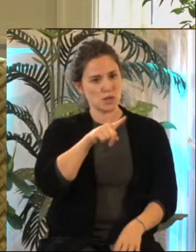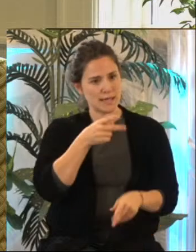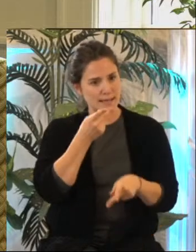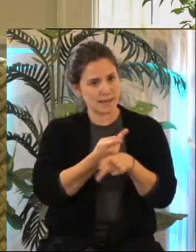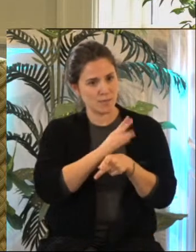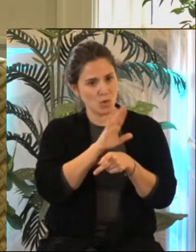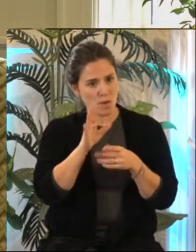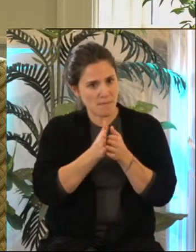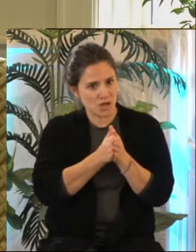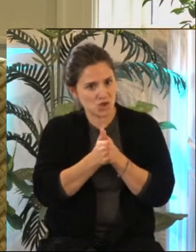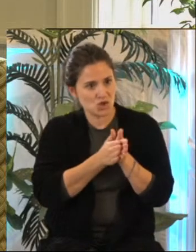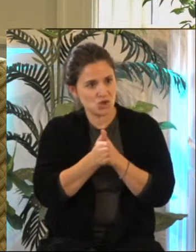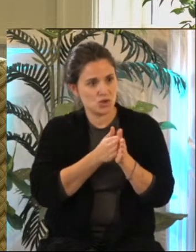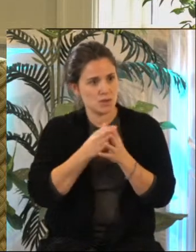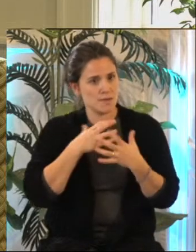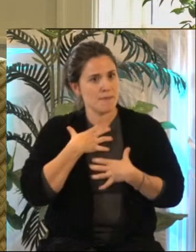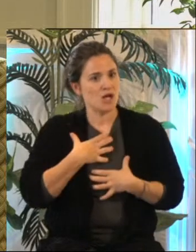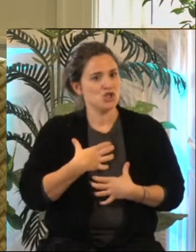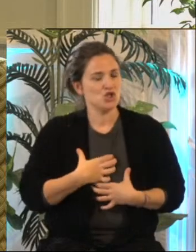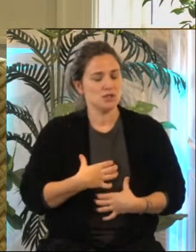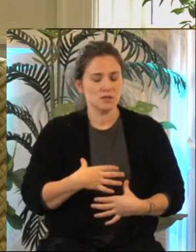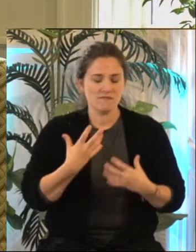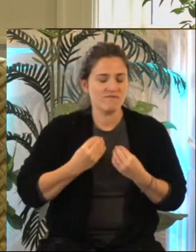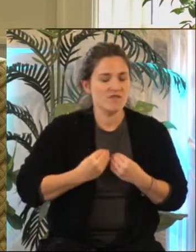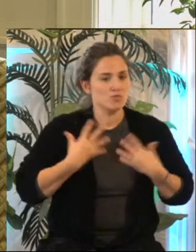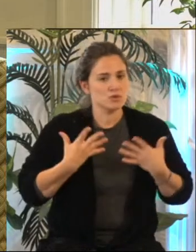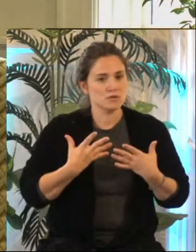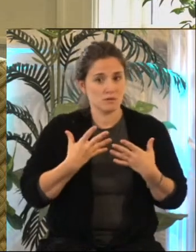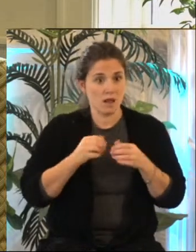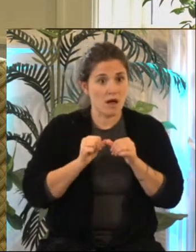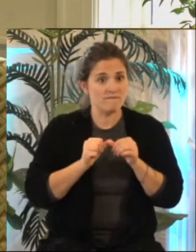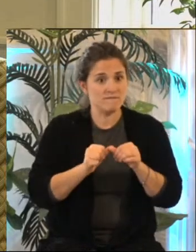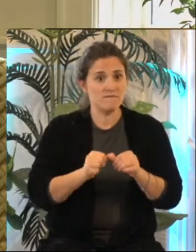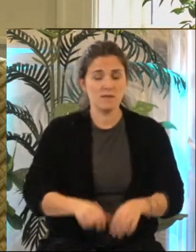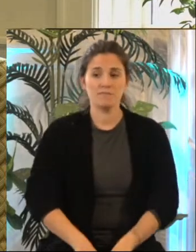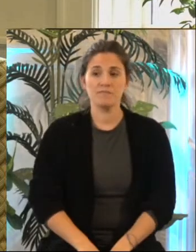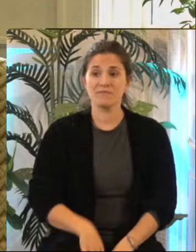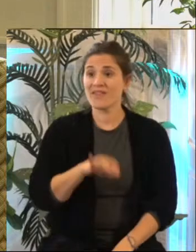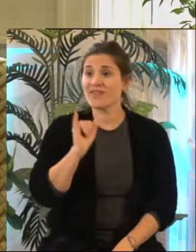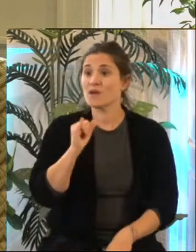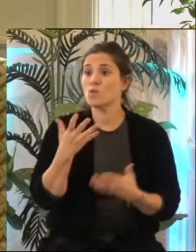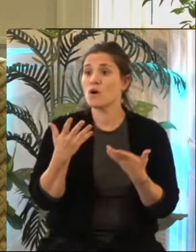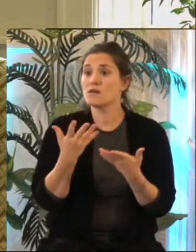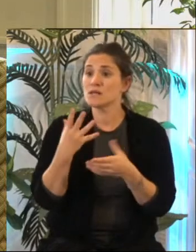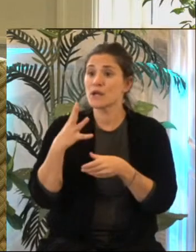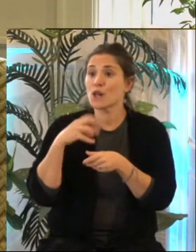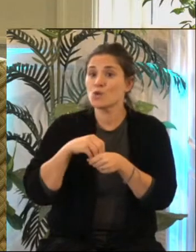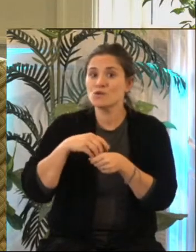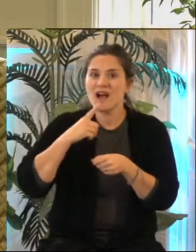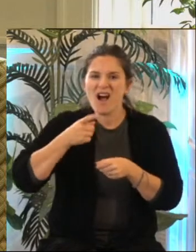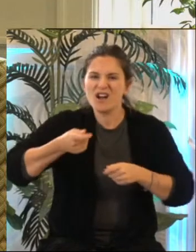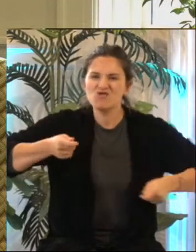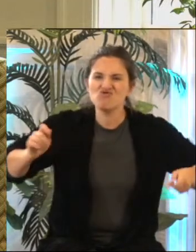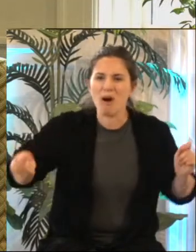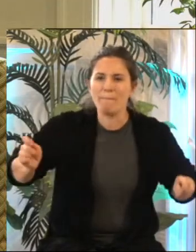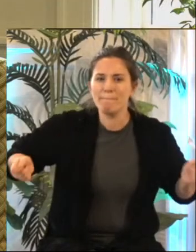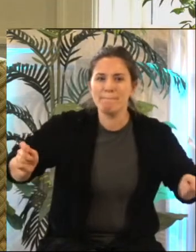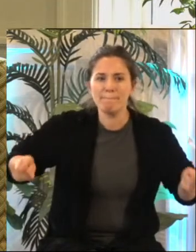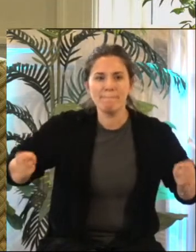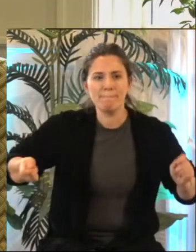compassion vibrant and alive. These kinds of things include practices like drumming, is a great